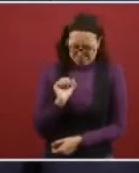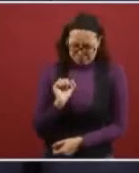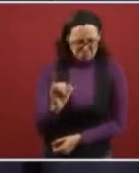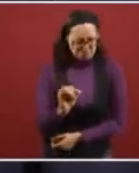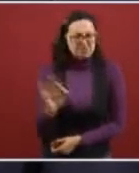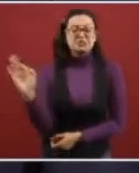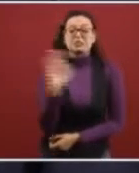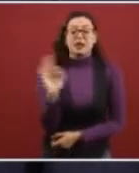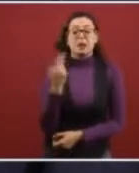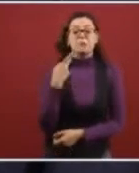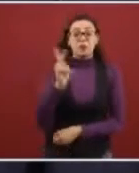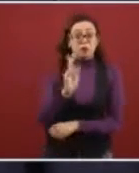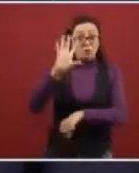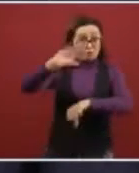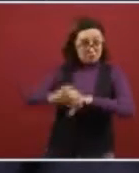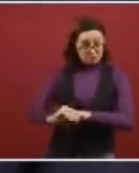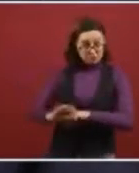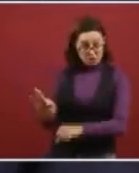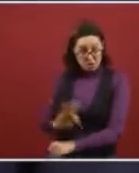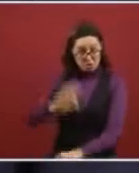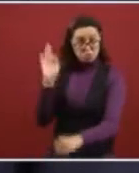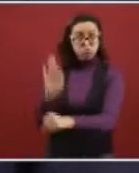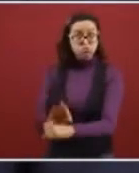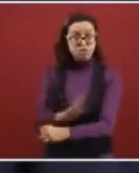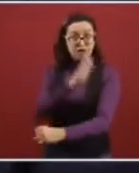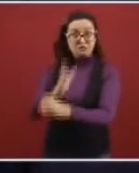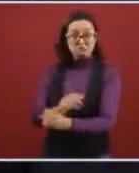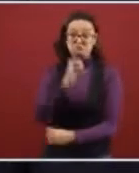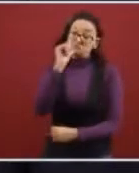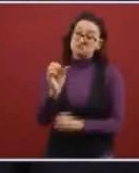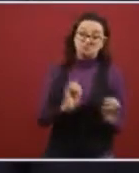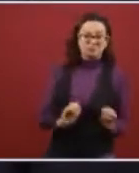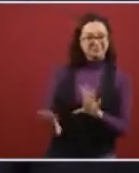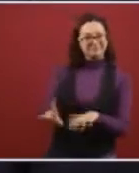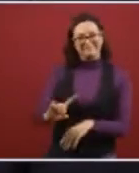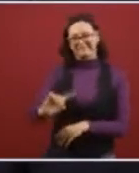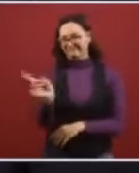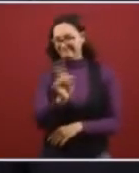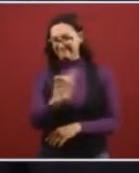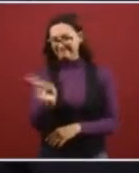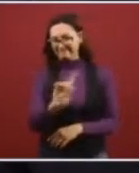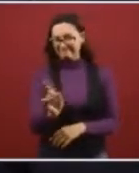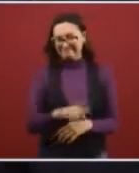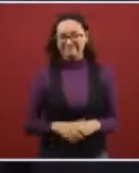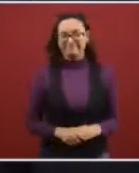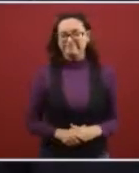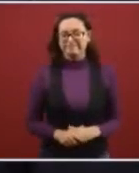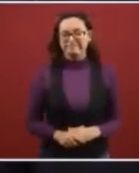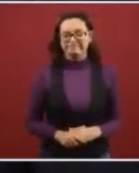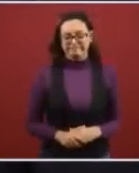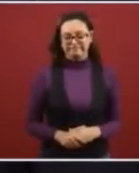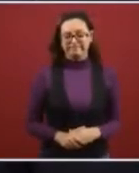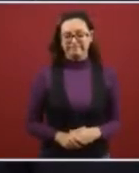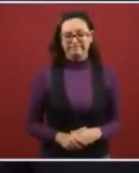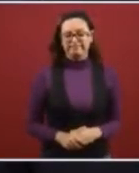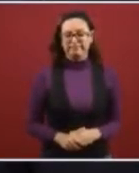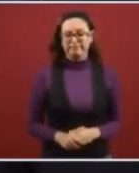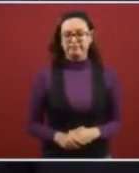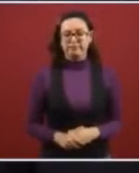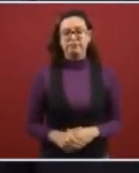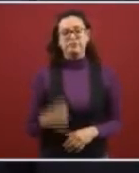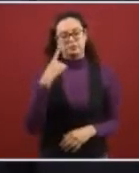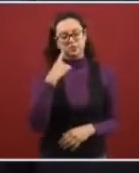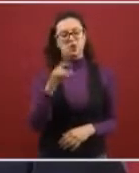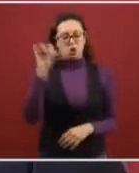Those crimes. No hay impunidad. There is no impunity. Miren, for hoy example, lo